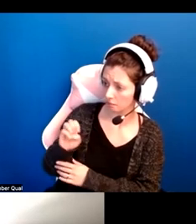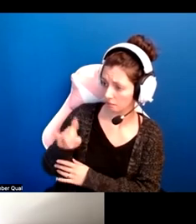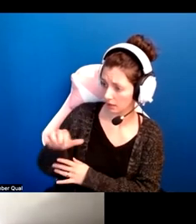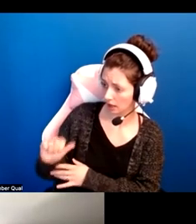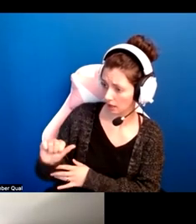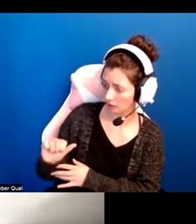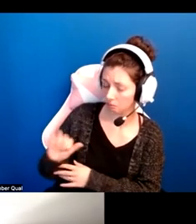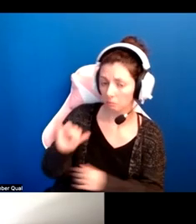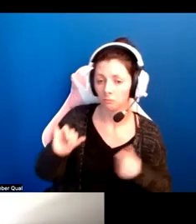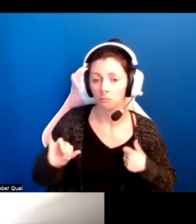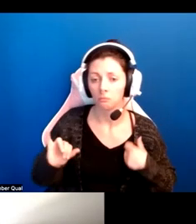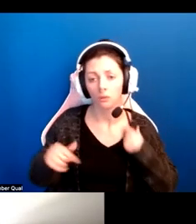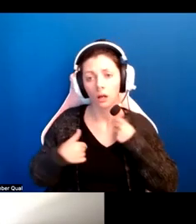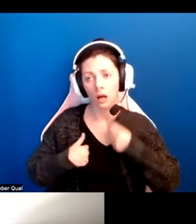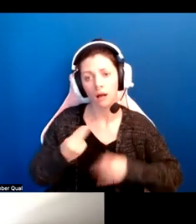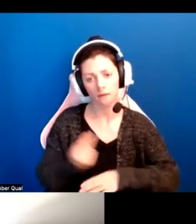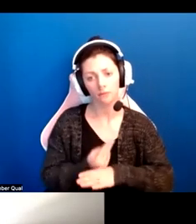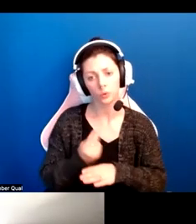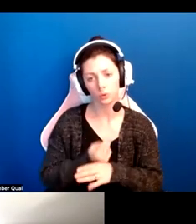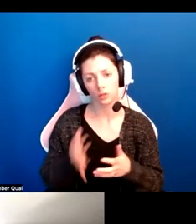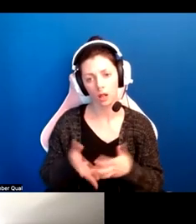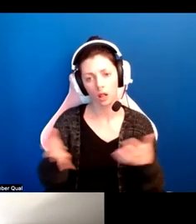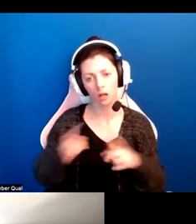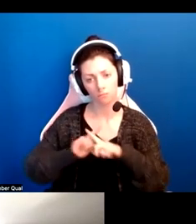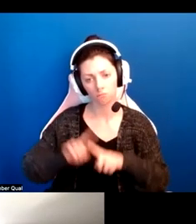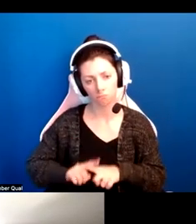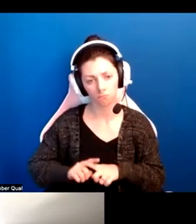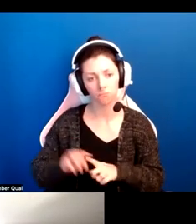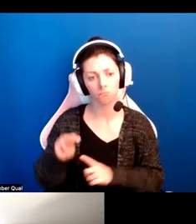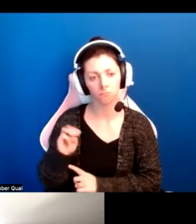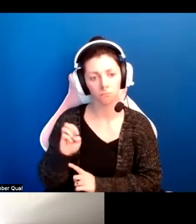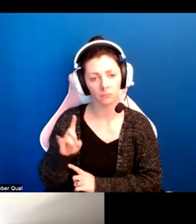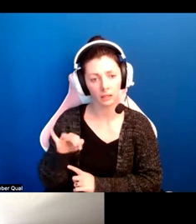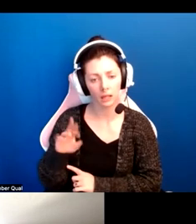Yeah, I have used lots of different mediums, and I think